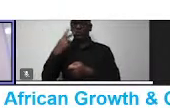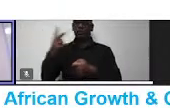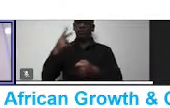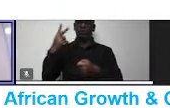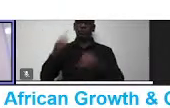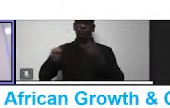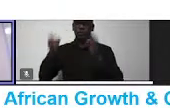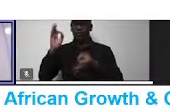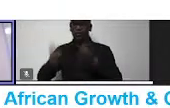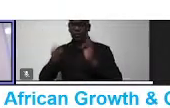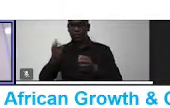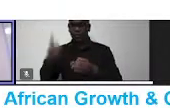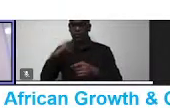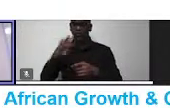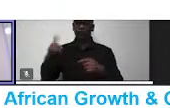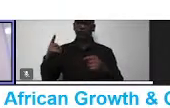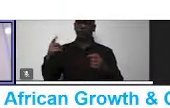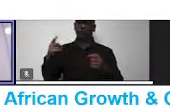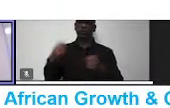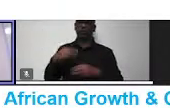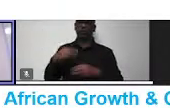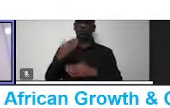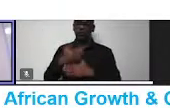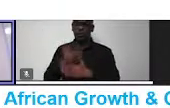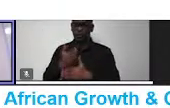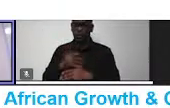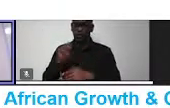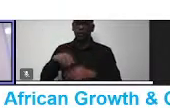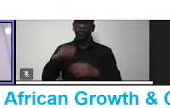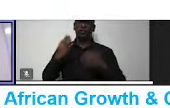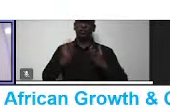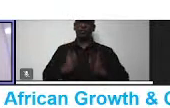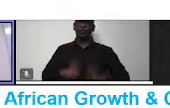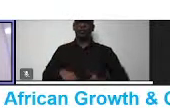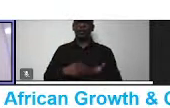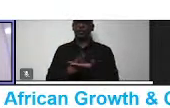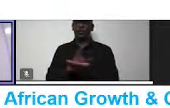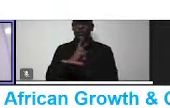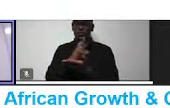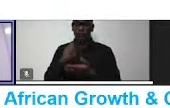reduction, at labor and at human rights and terrorism and security.